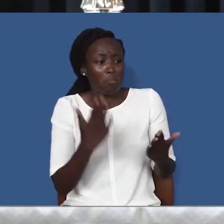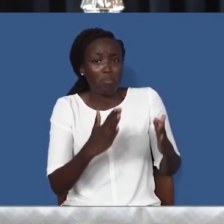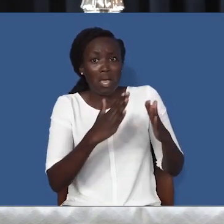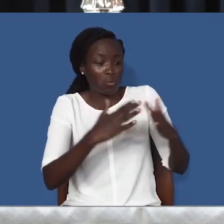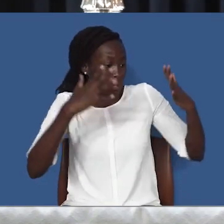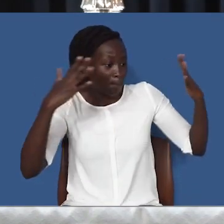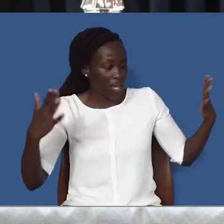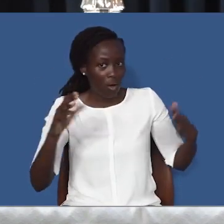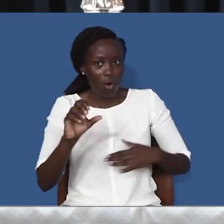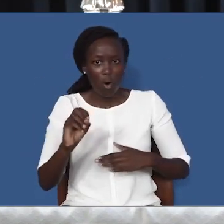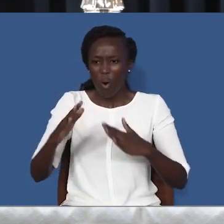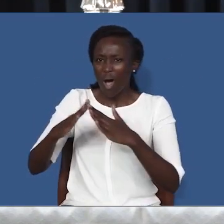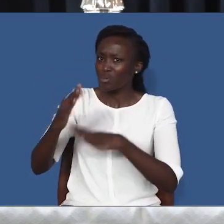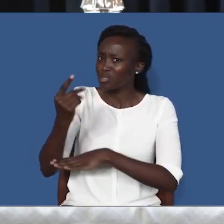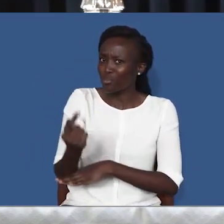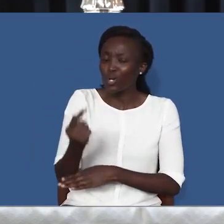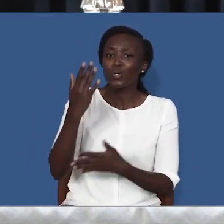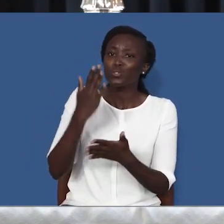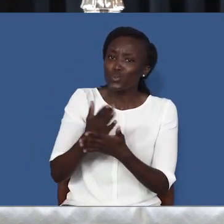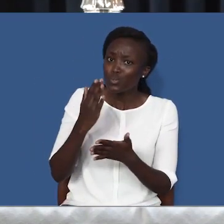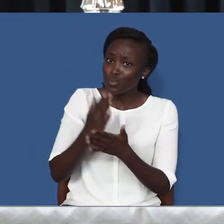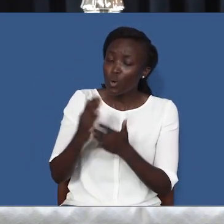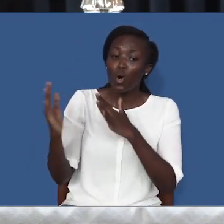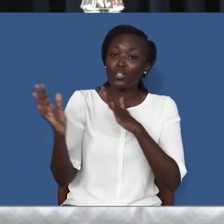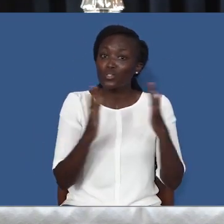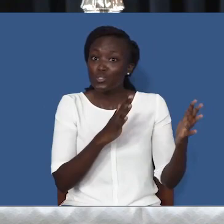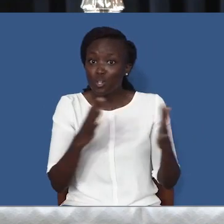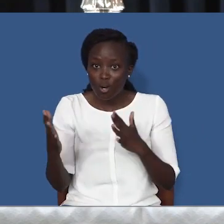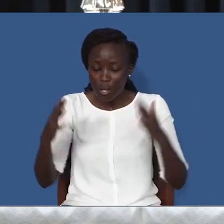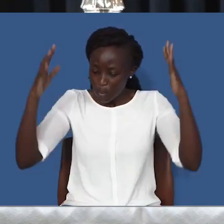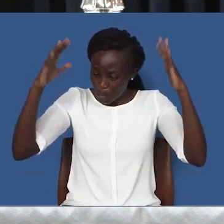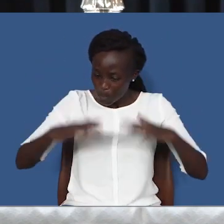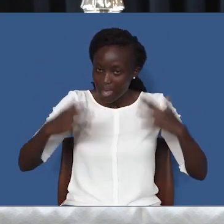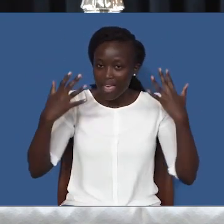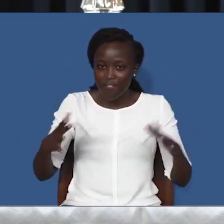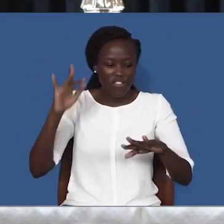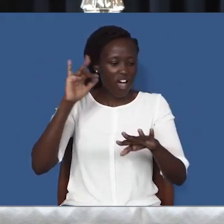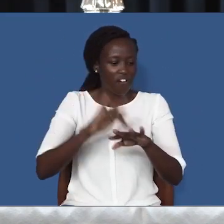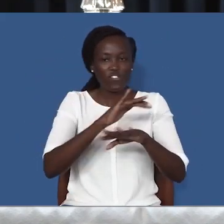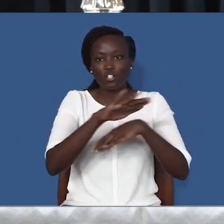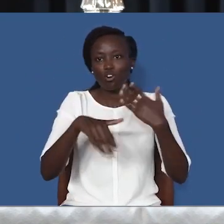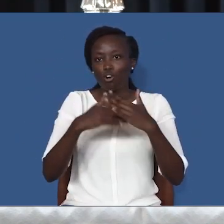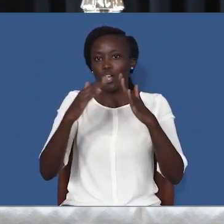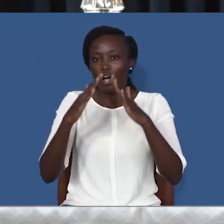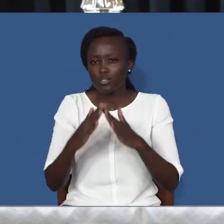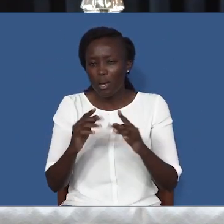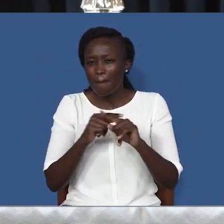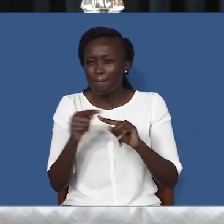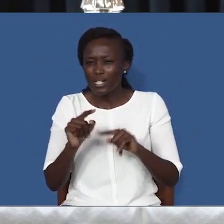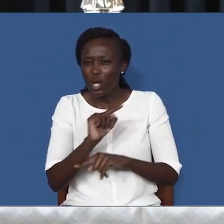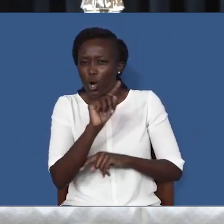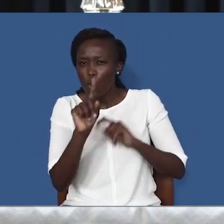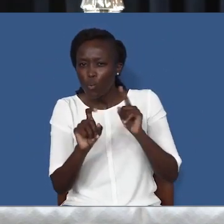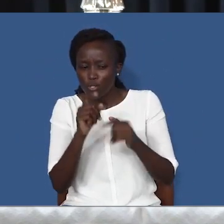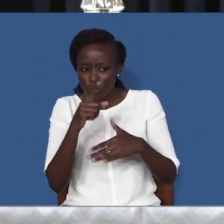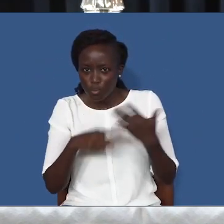live in whichever type of a house. But the question is, how strong is the